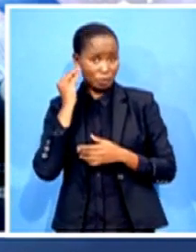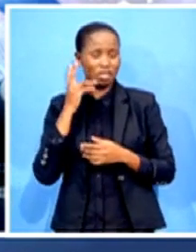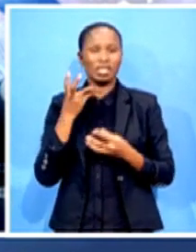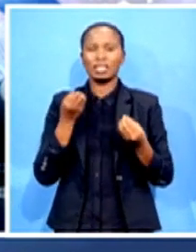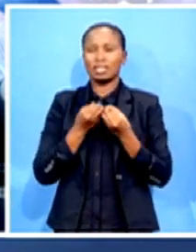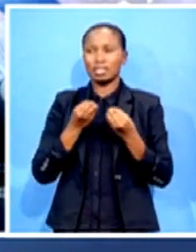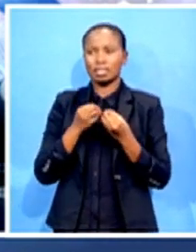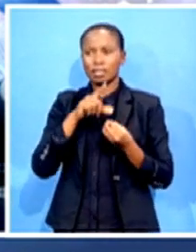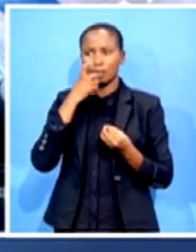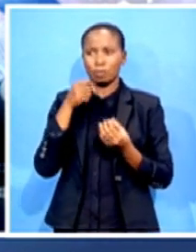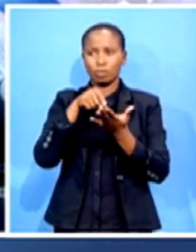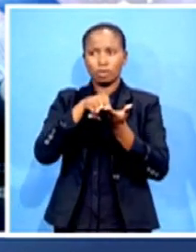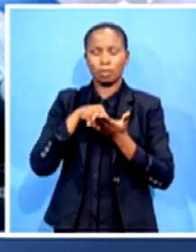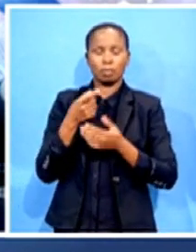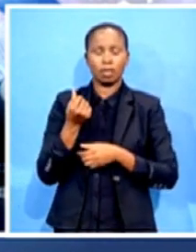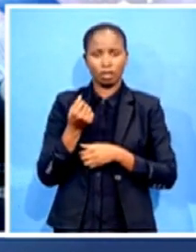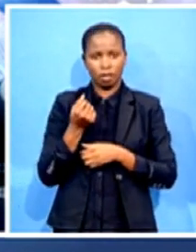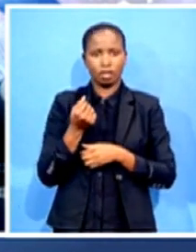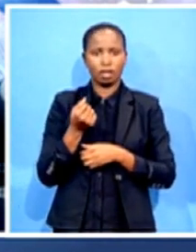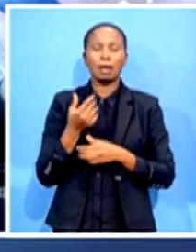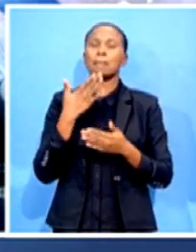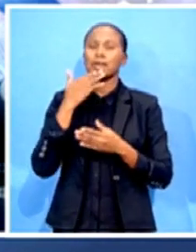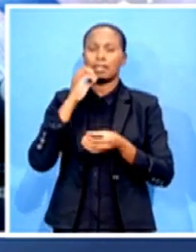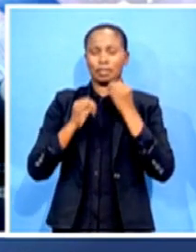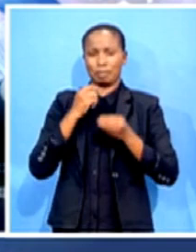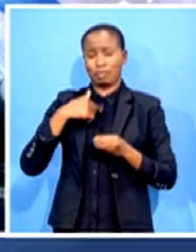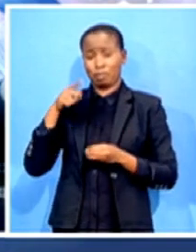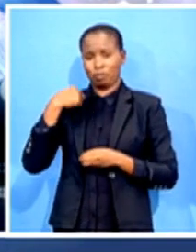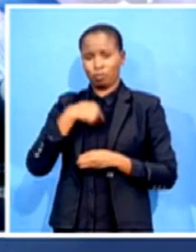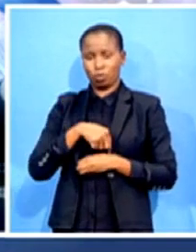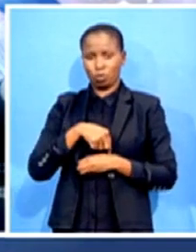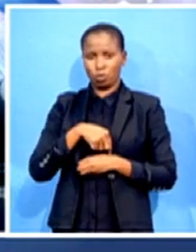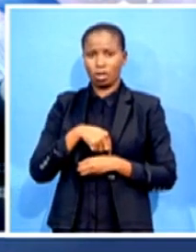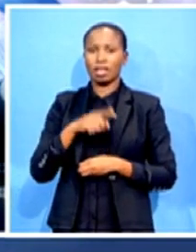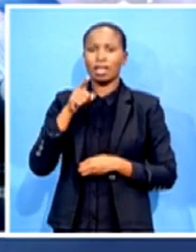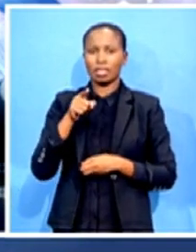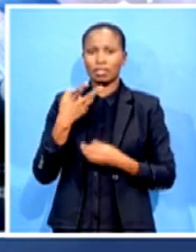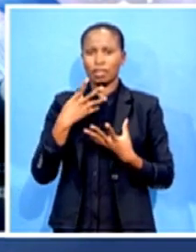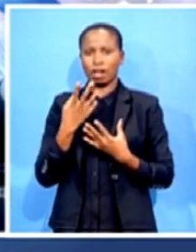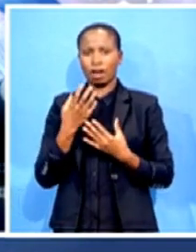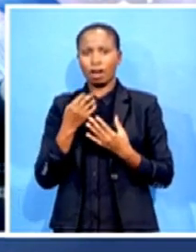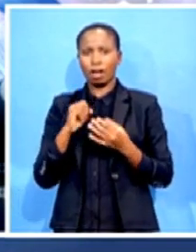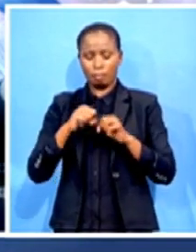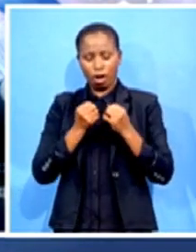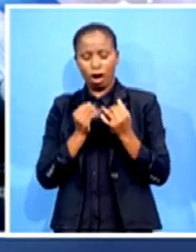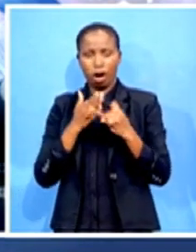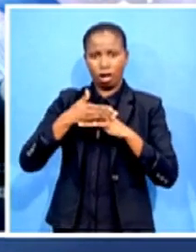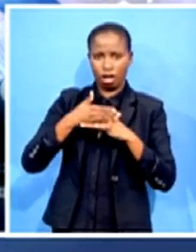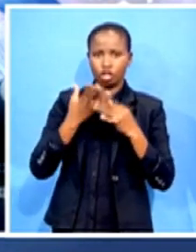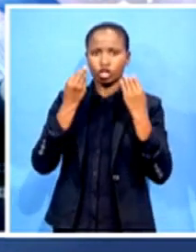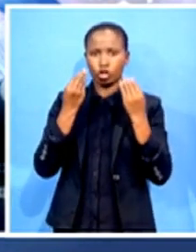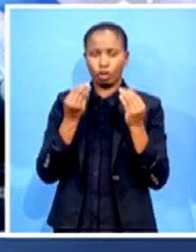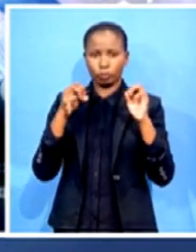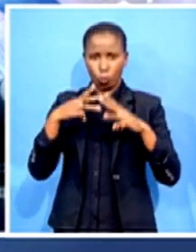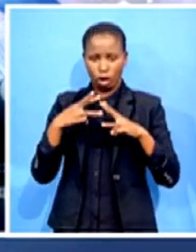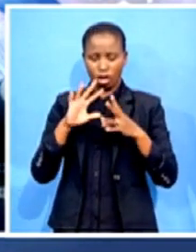if I'm wrong, a type of malicious software designed to block access to a computer system until a sum